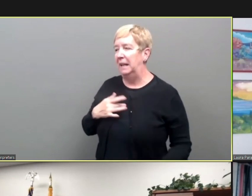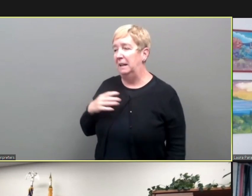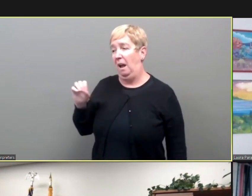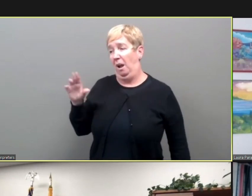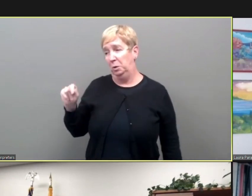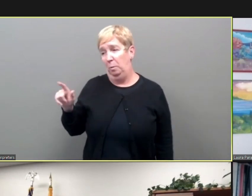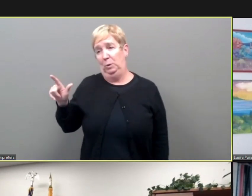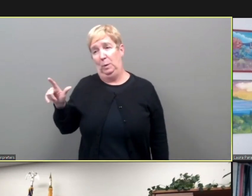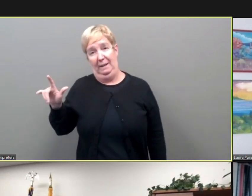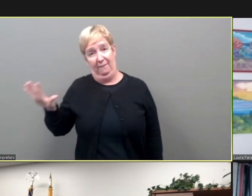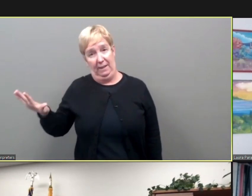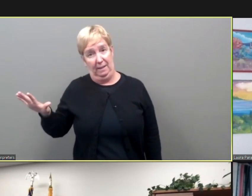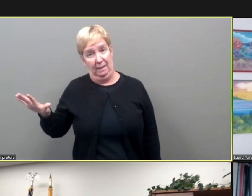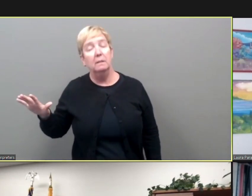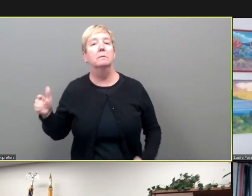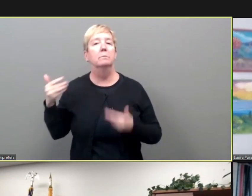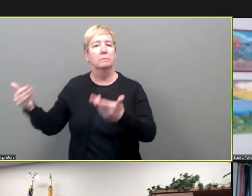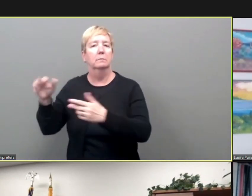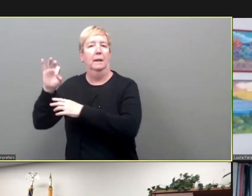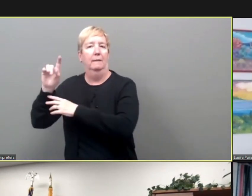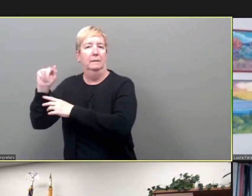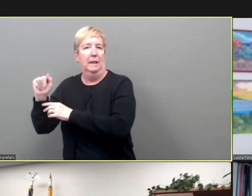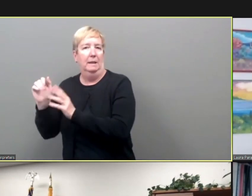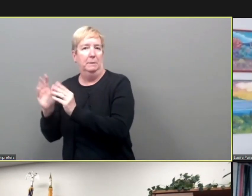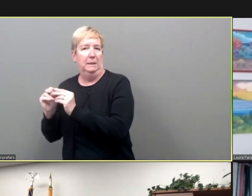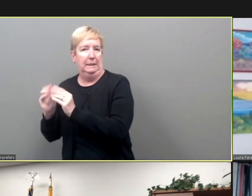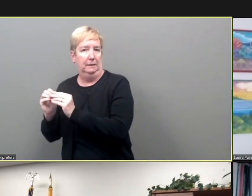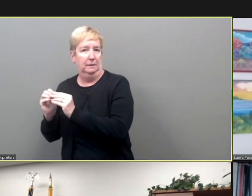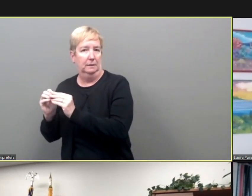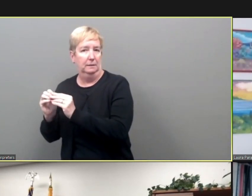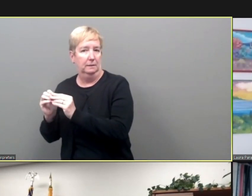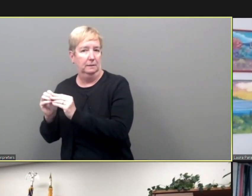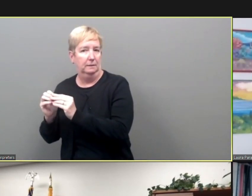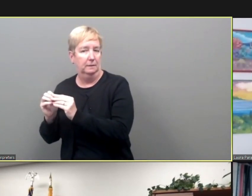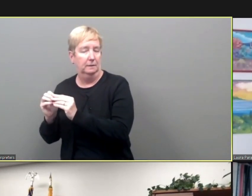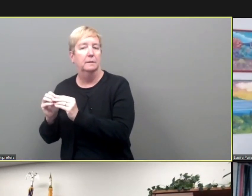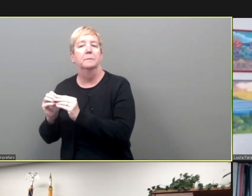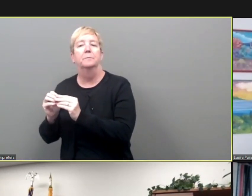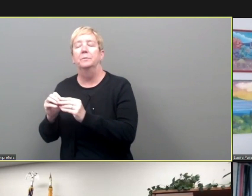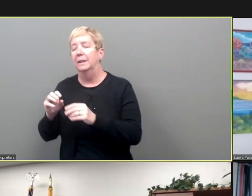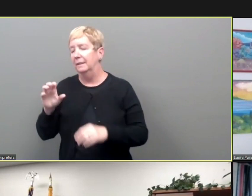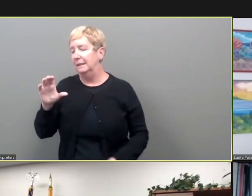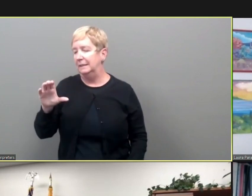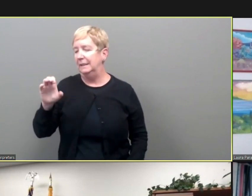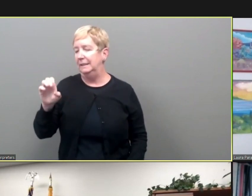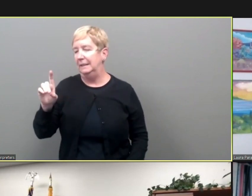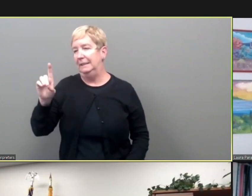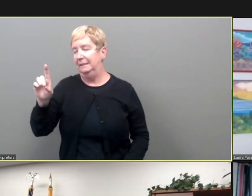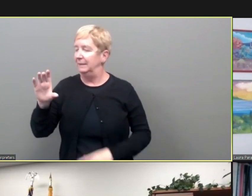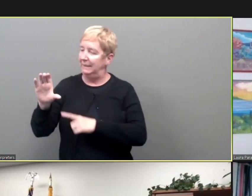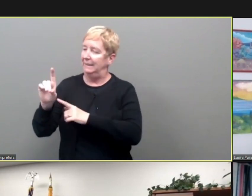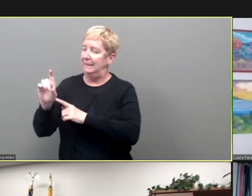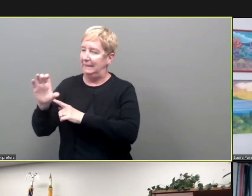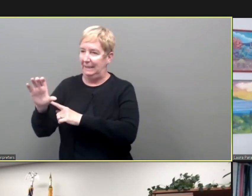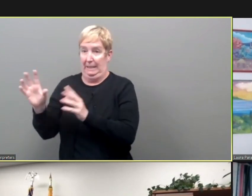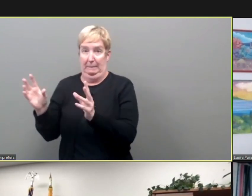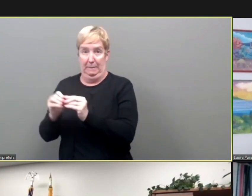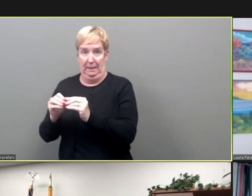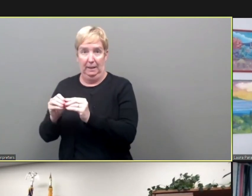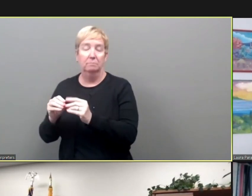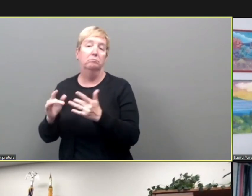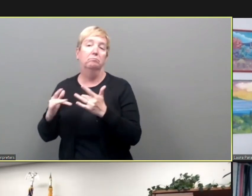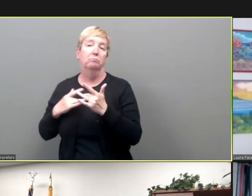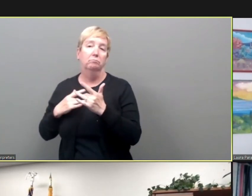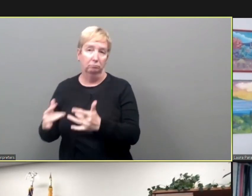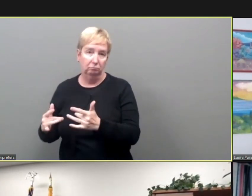25th or so. And then ASEP, the CDC weigh-in, almost always